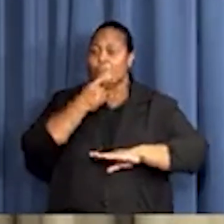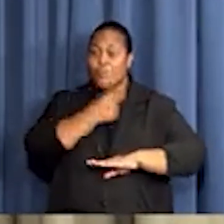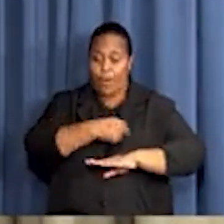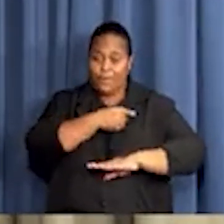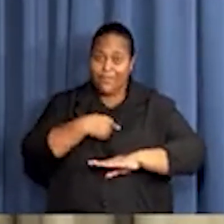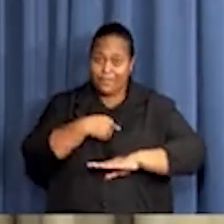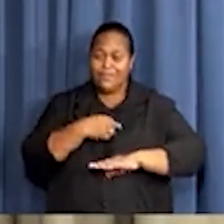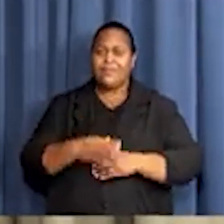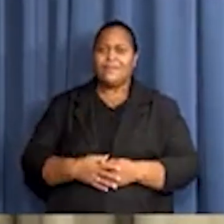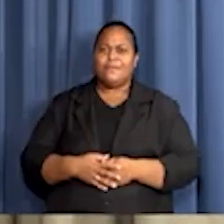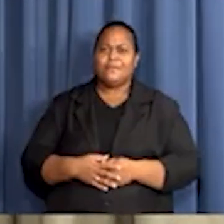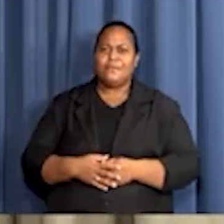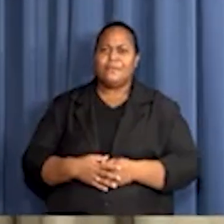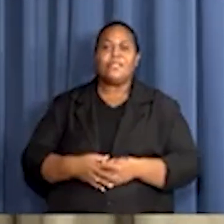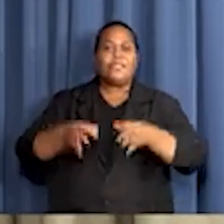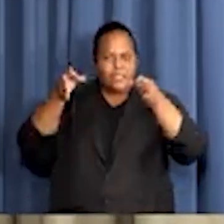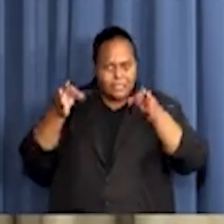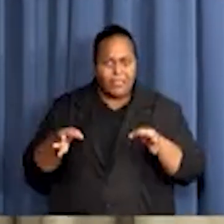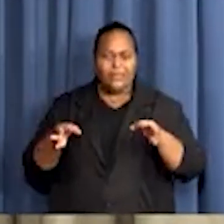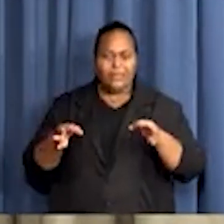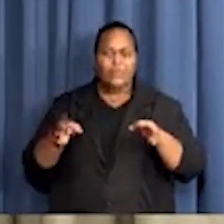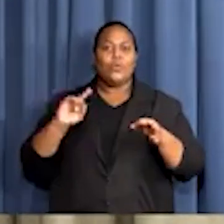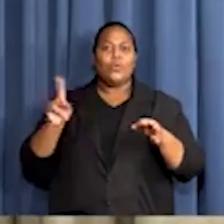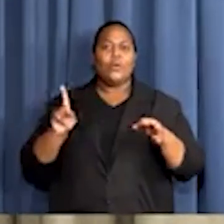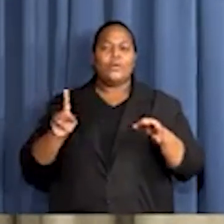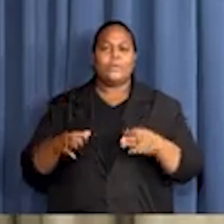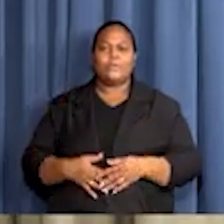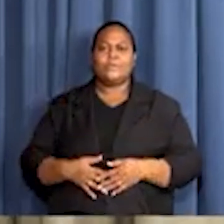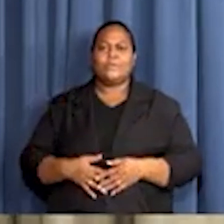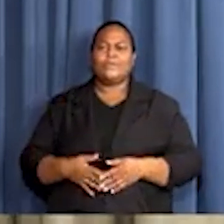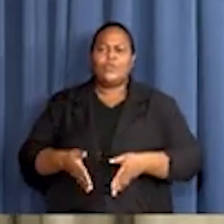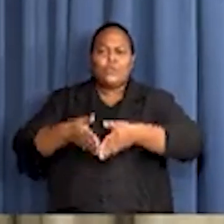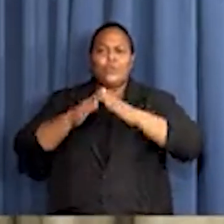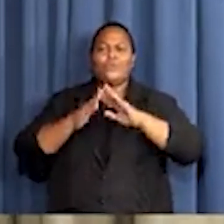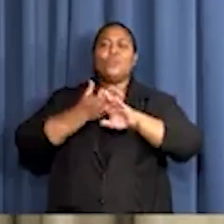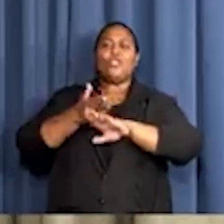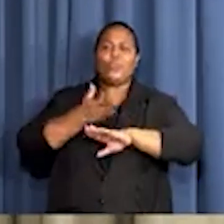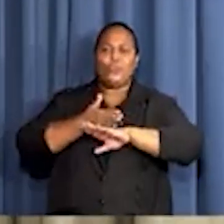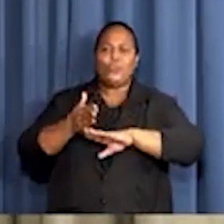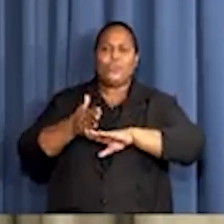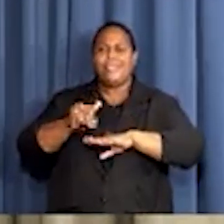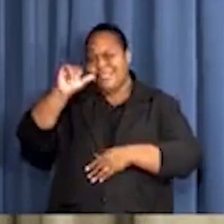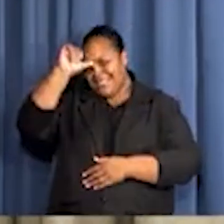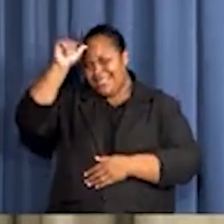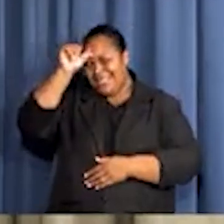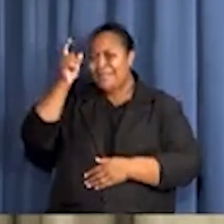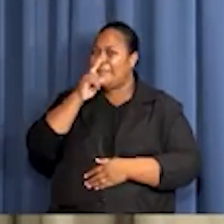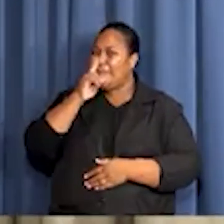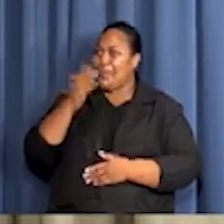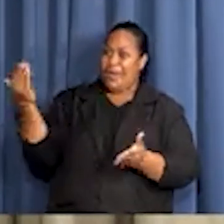a historic decision to inaugurate a new public holiday commemorating the arrival into Fiji